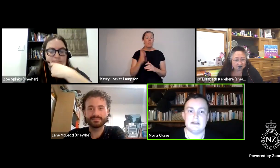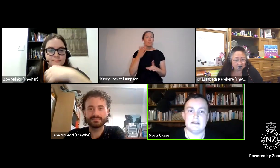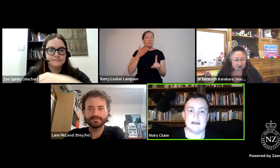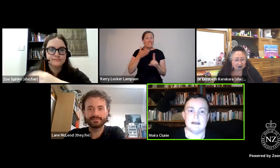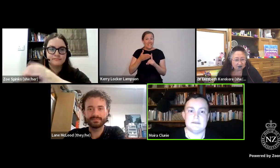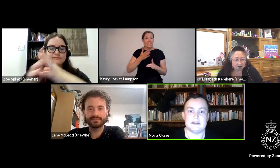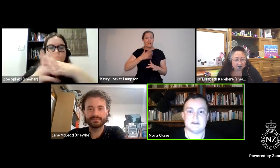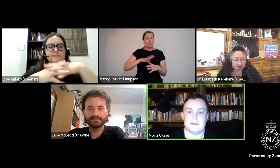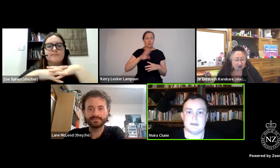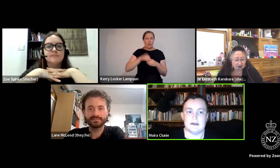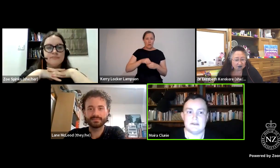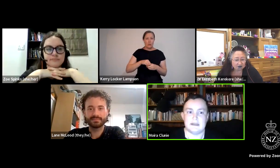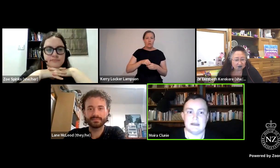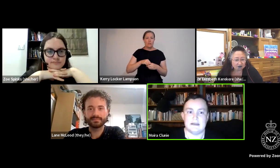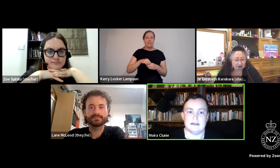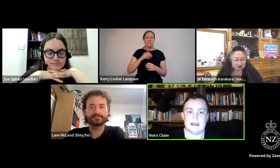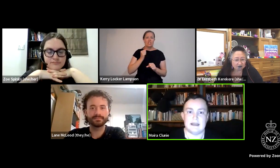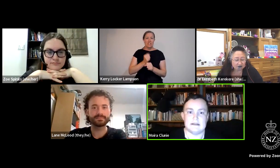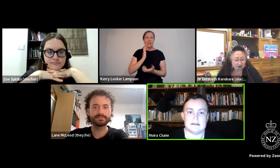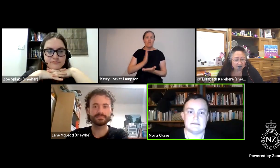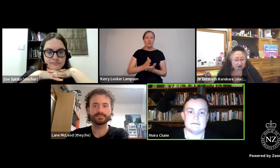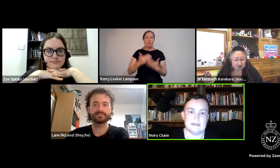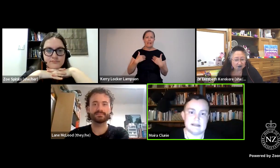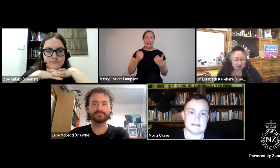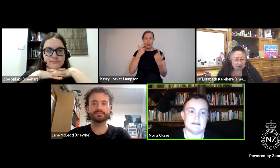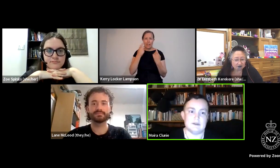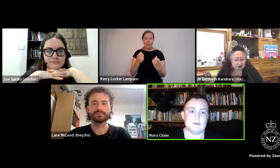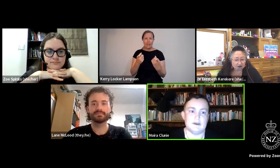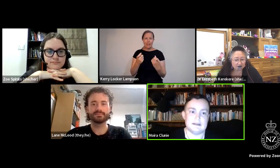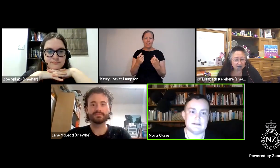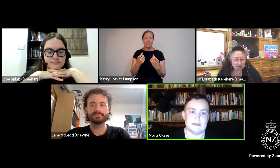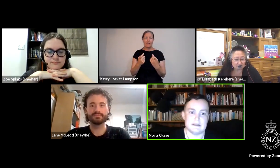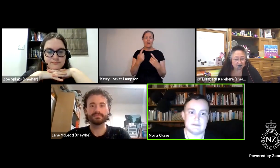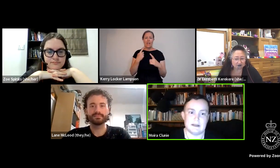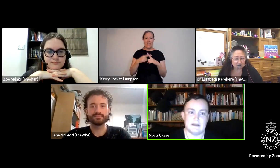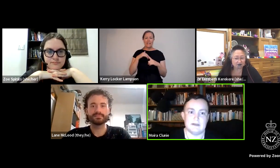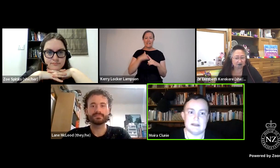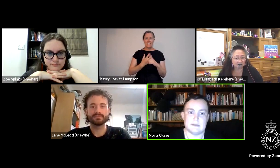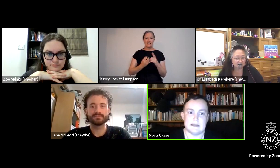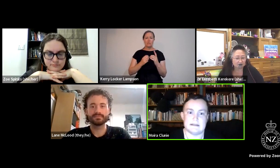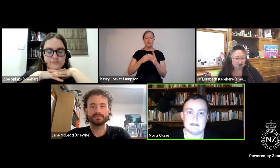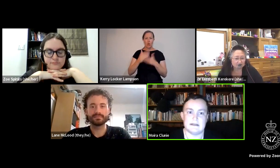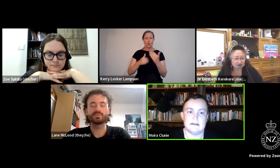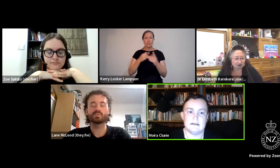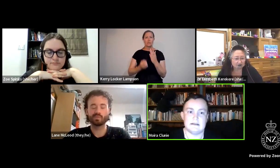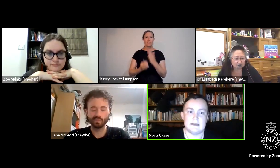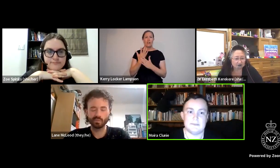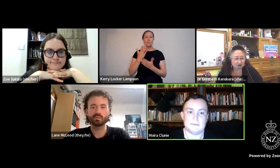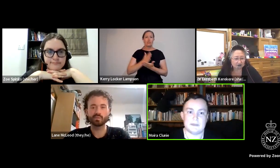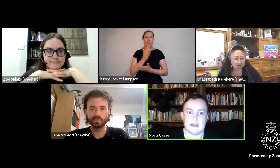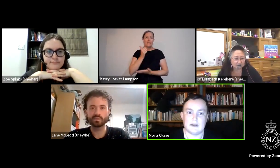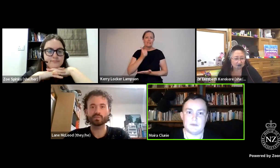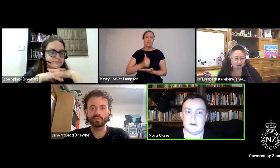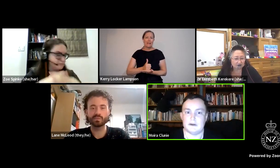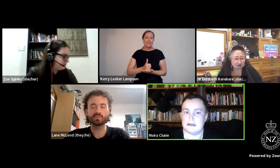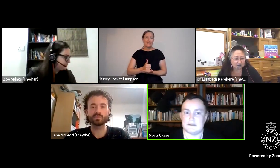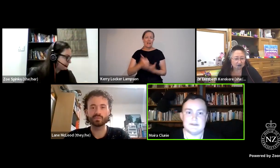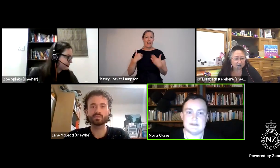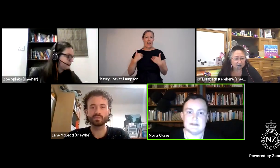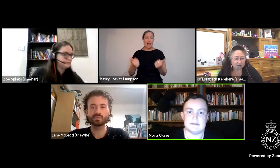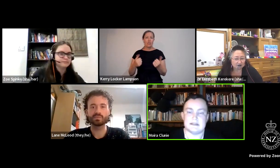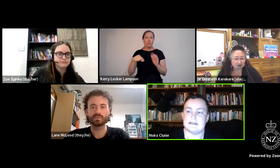of gender-affirming healthcare and needs to include progress around developing a rights-based health